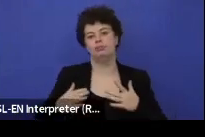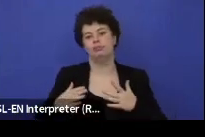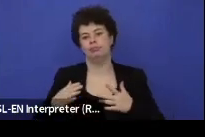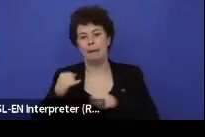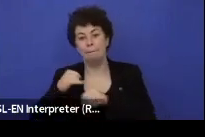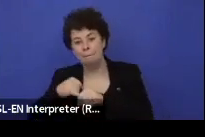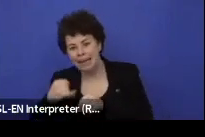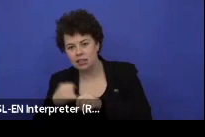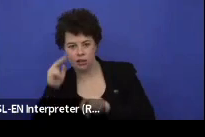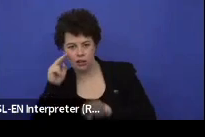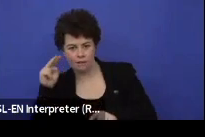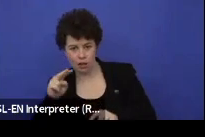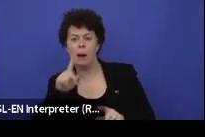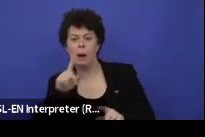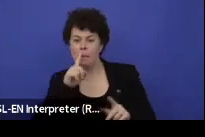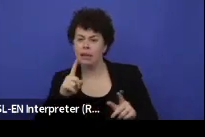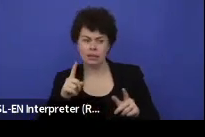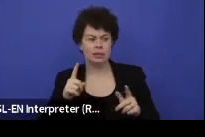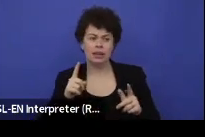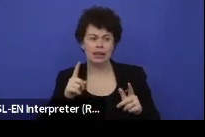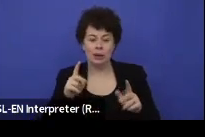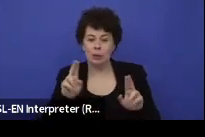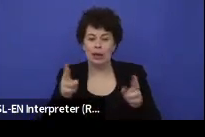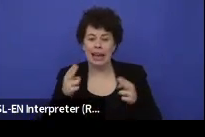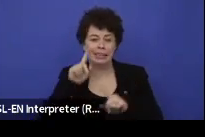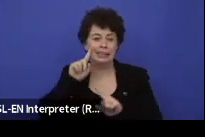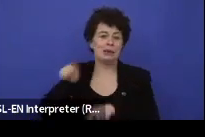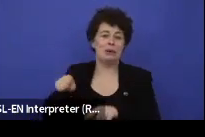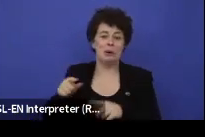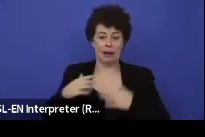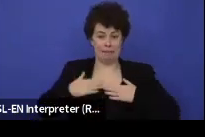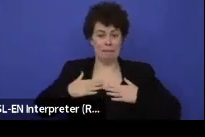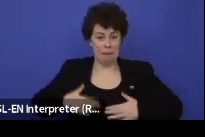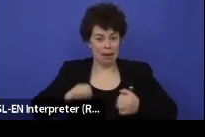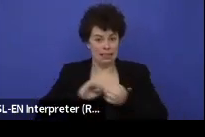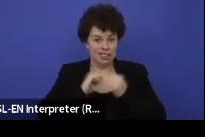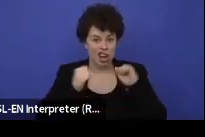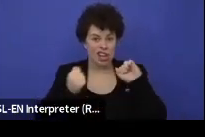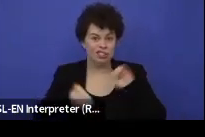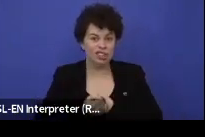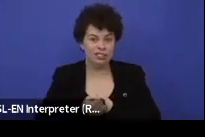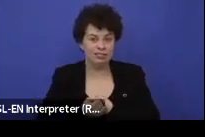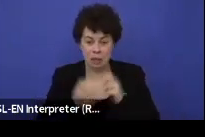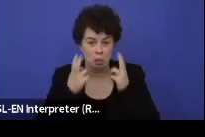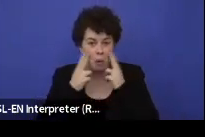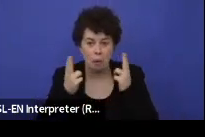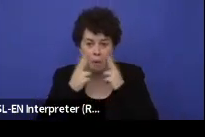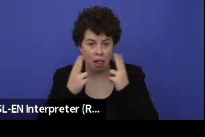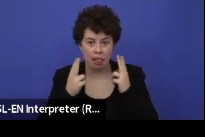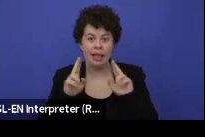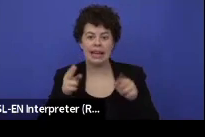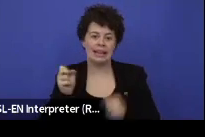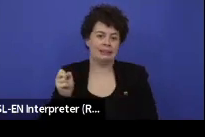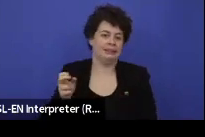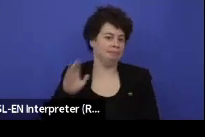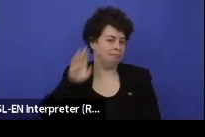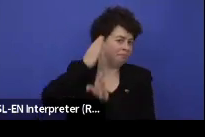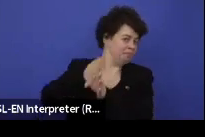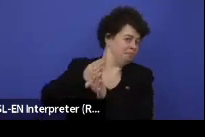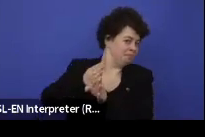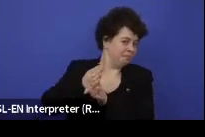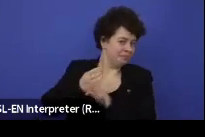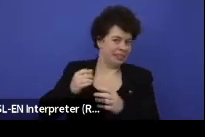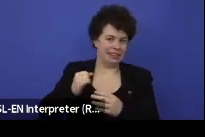there are physiological changes that are taking place that you just, they're normal. We're not going to get away from it. But the